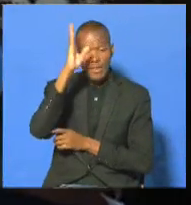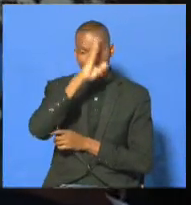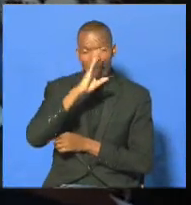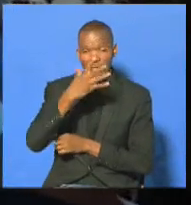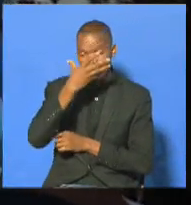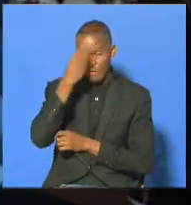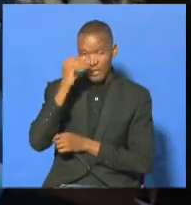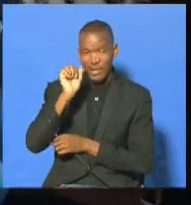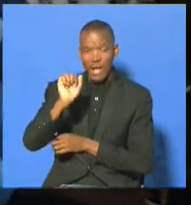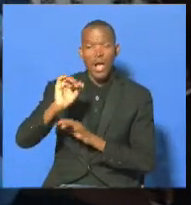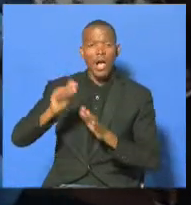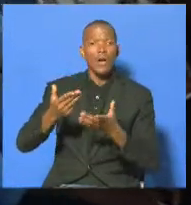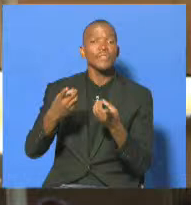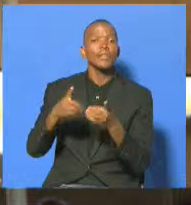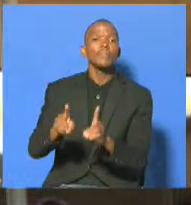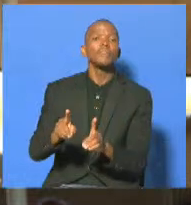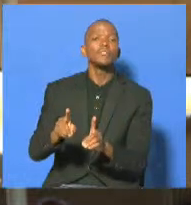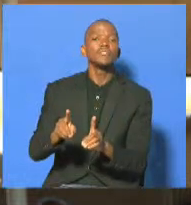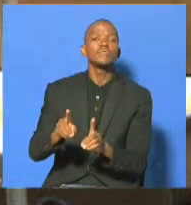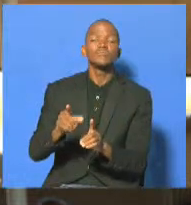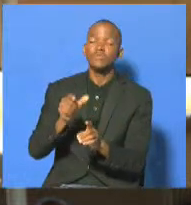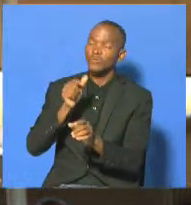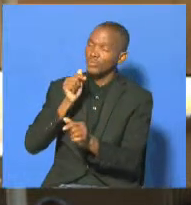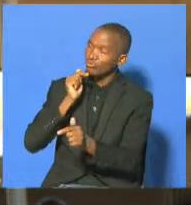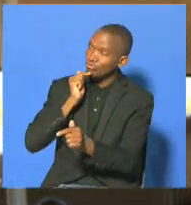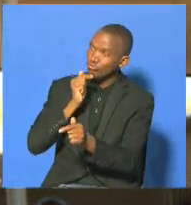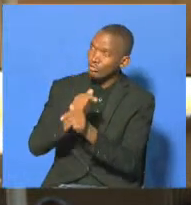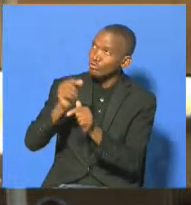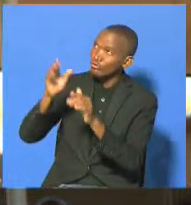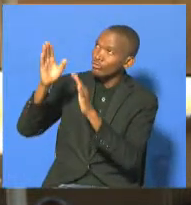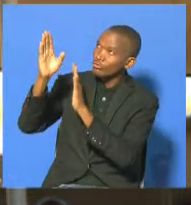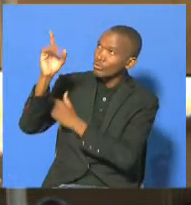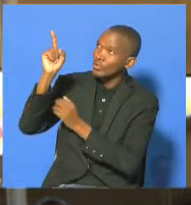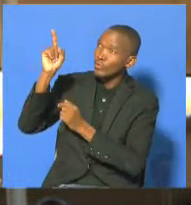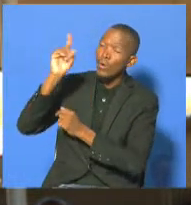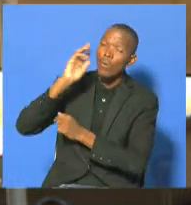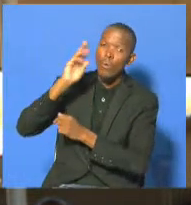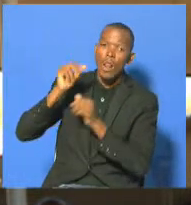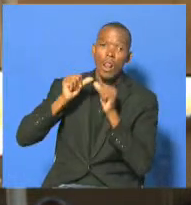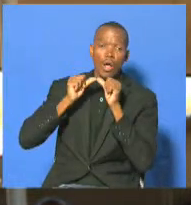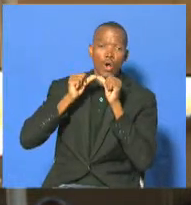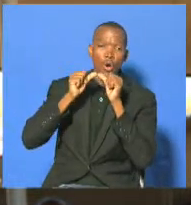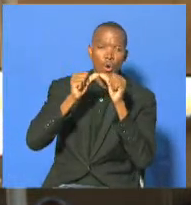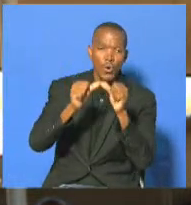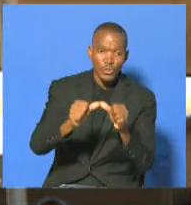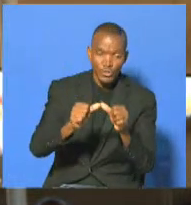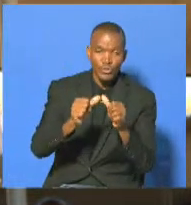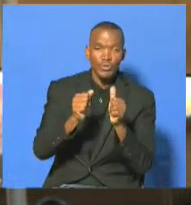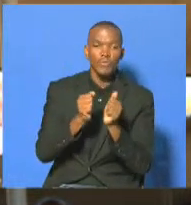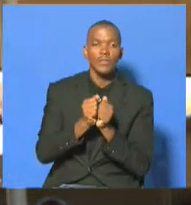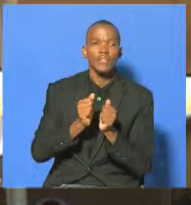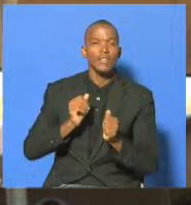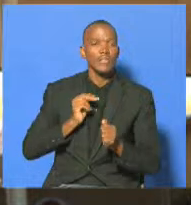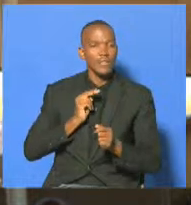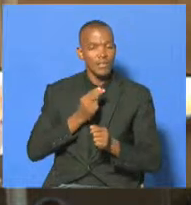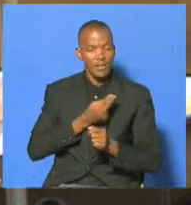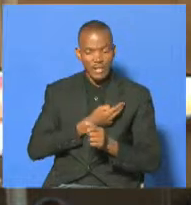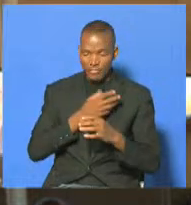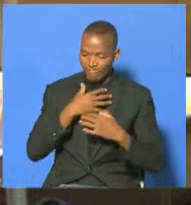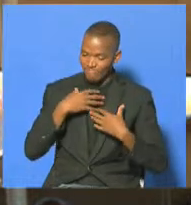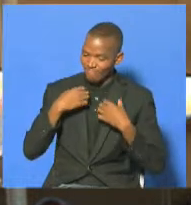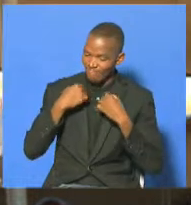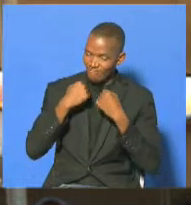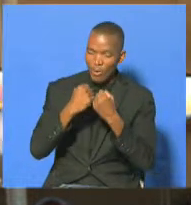bone. Mme ga re ikanya mo modimong, modimo o tla tswelela o nna le rona o re